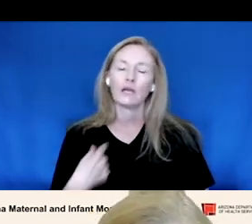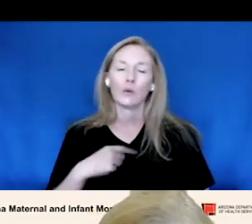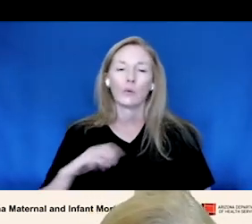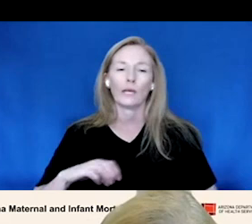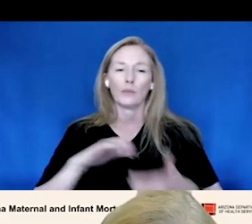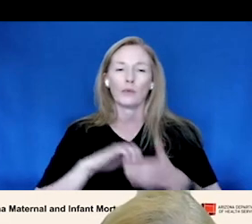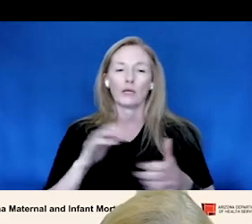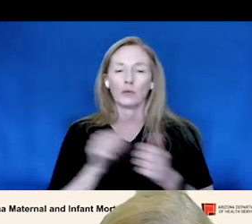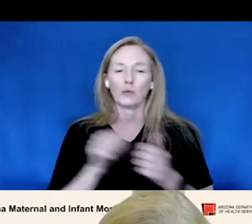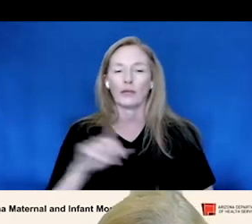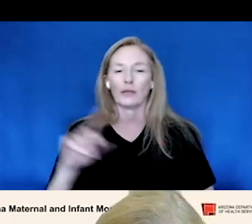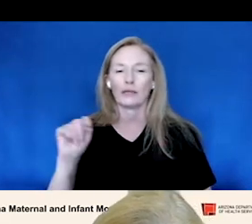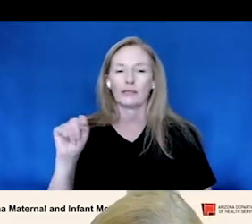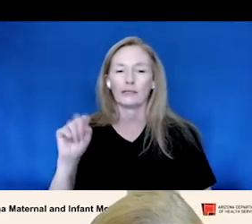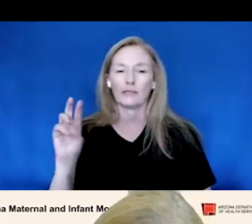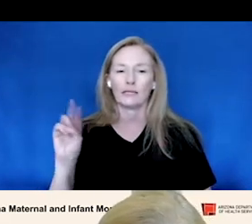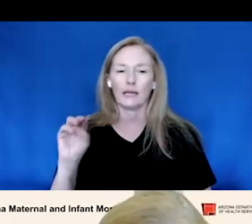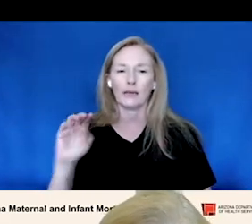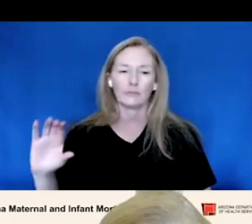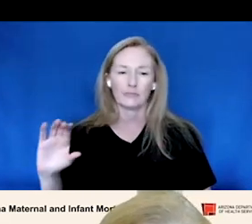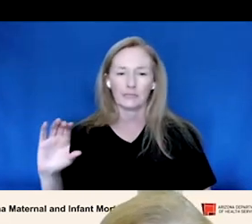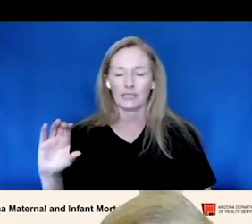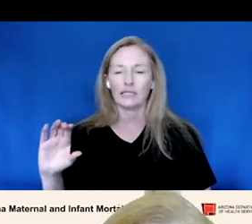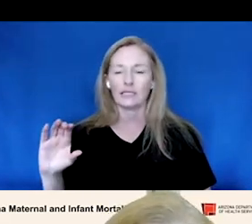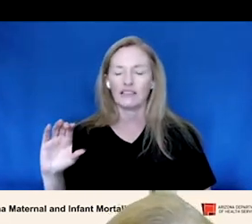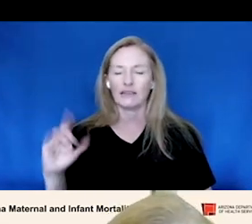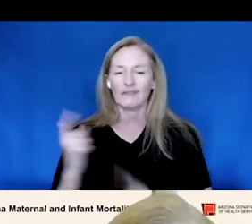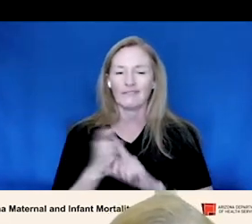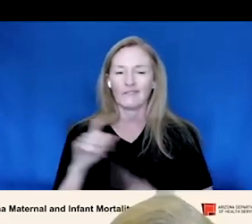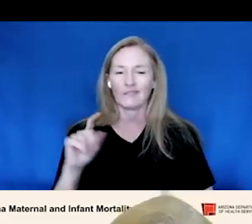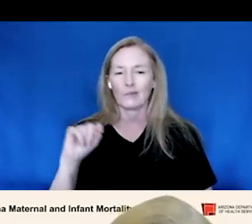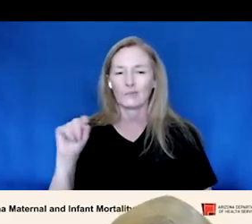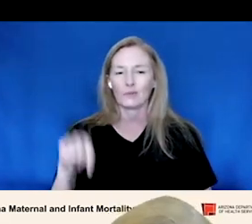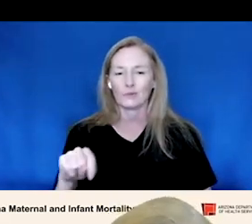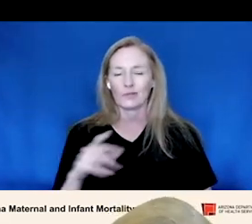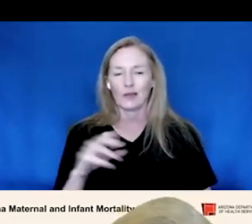TMC, which are out of Tucson and Sierra Vista.